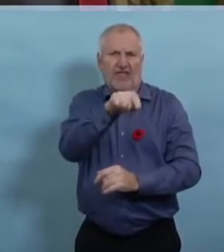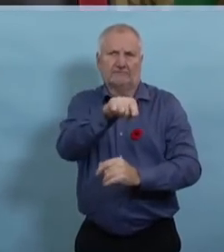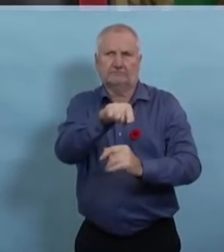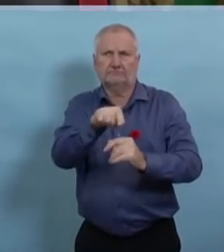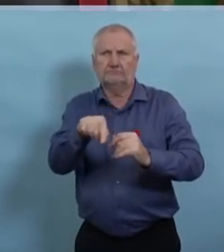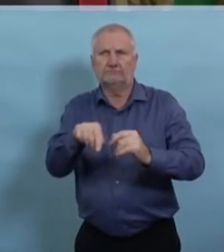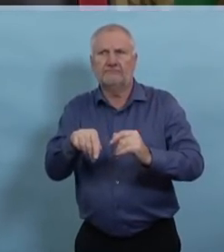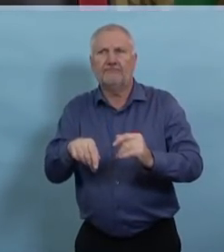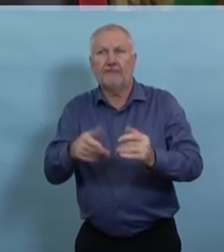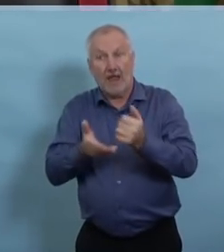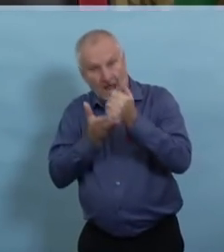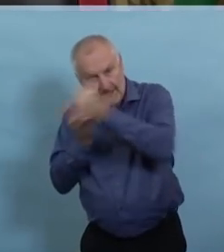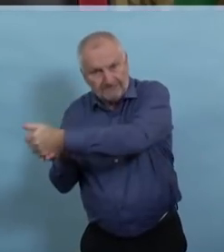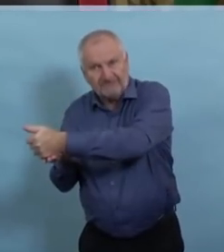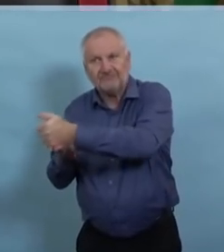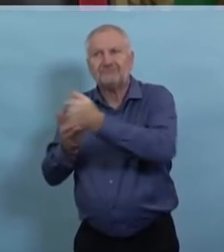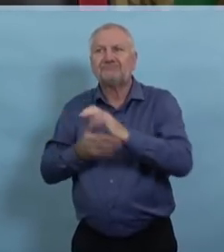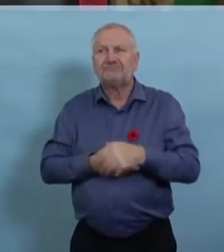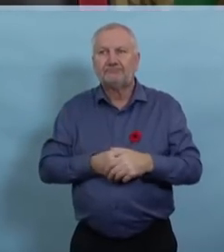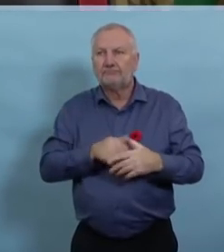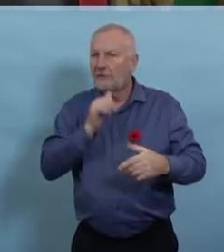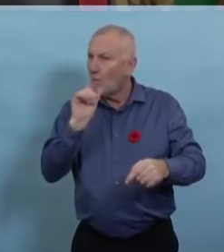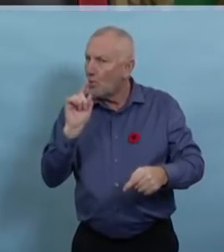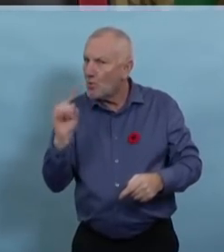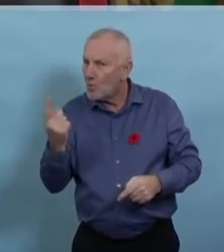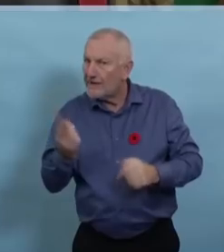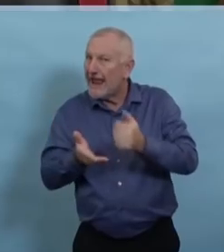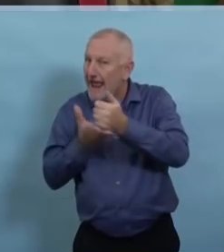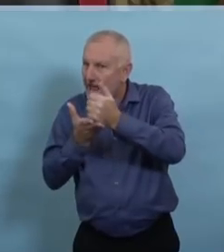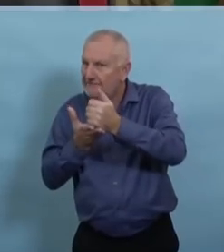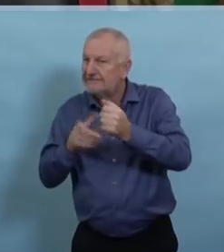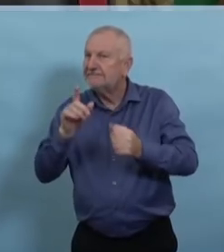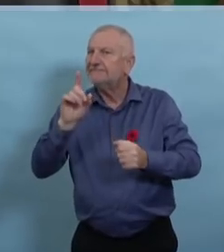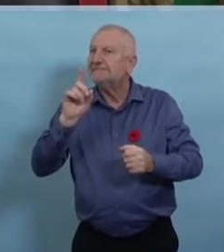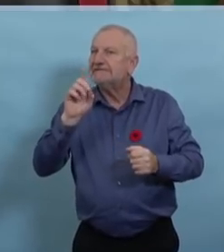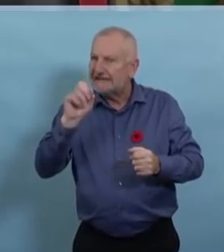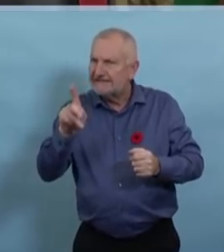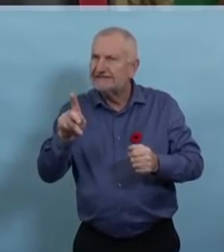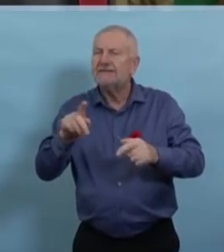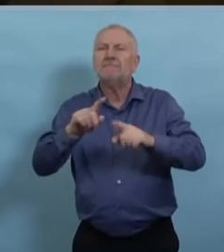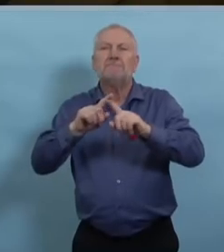of options available to support teachers and students over the course of the year.